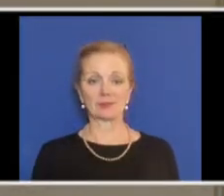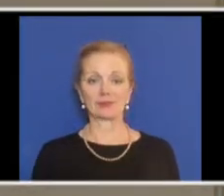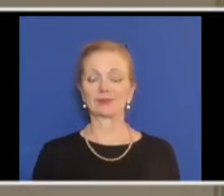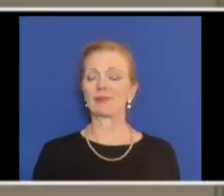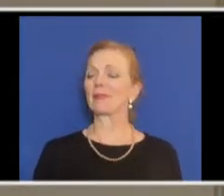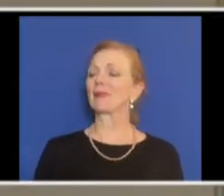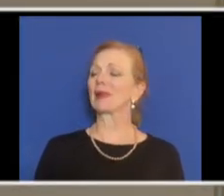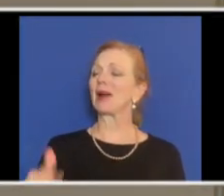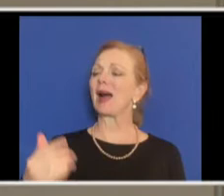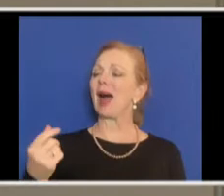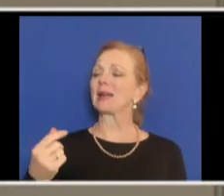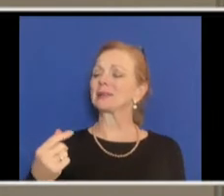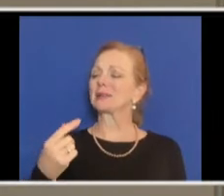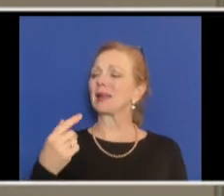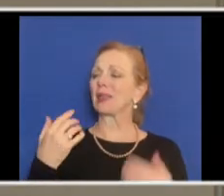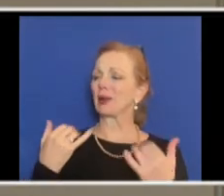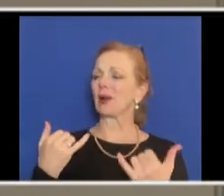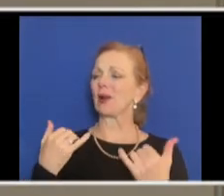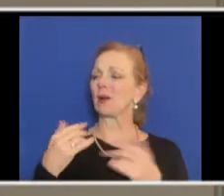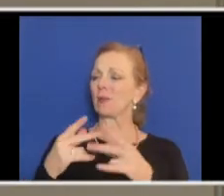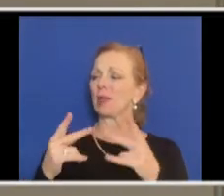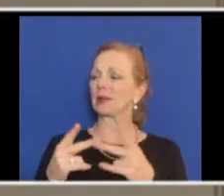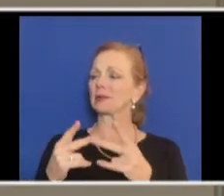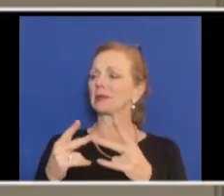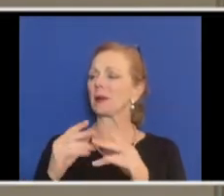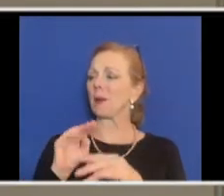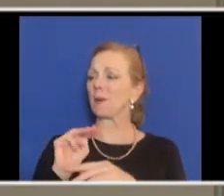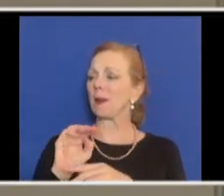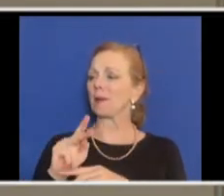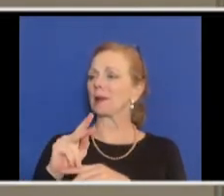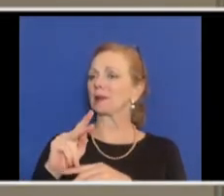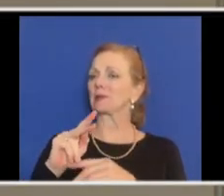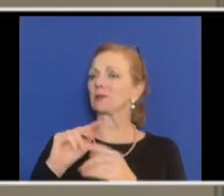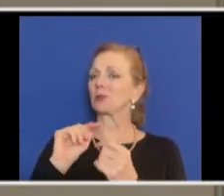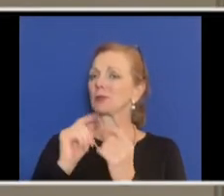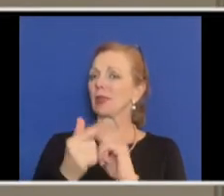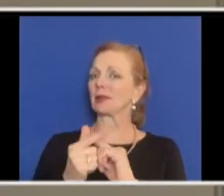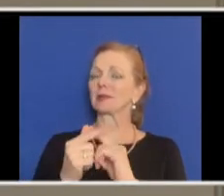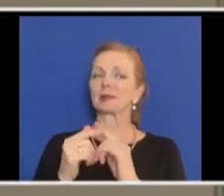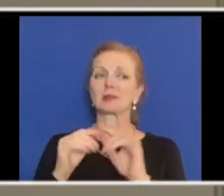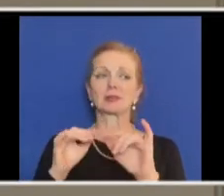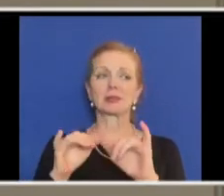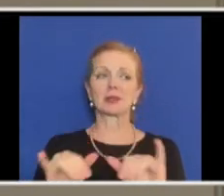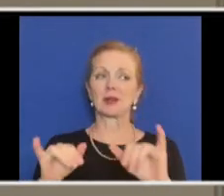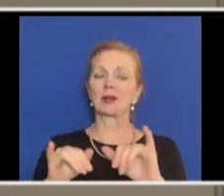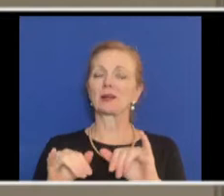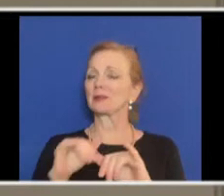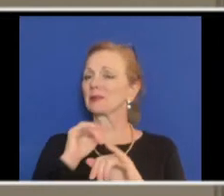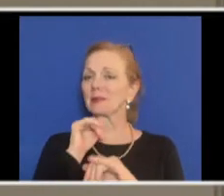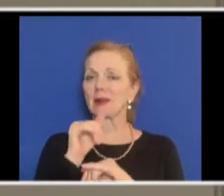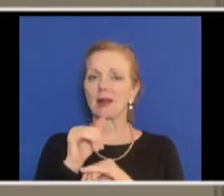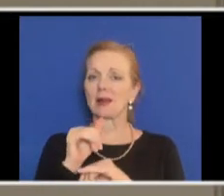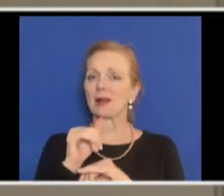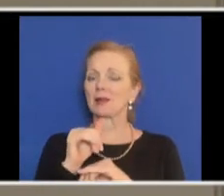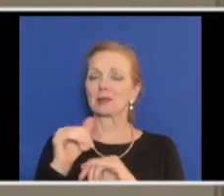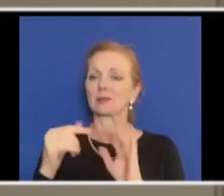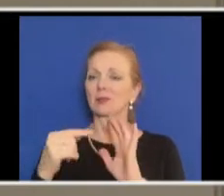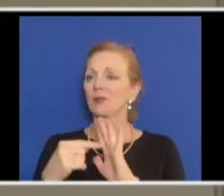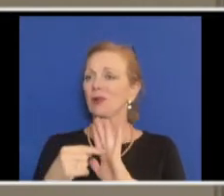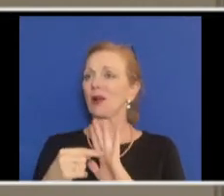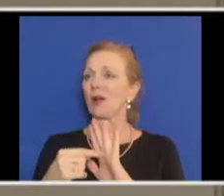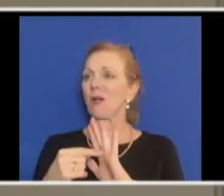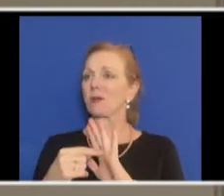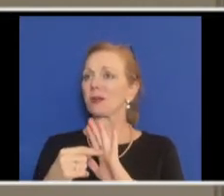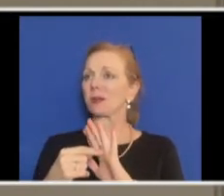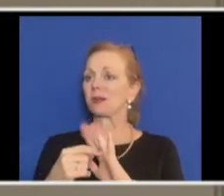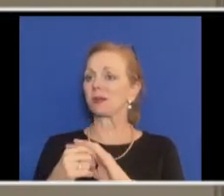type map is a translation of the status quo it it does not reflect uh